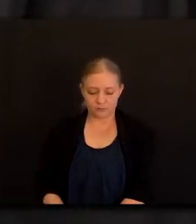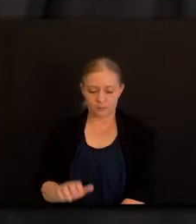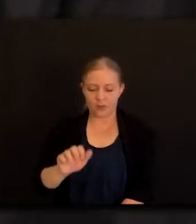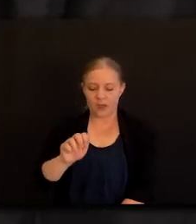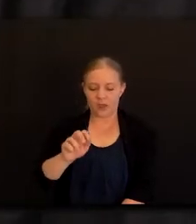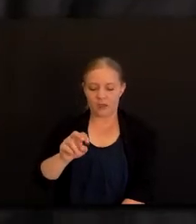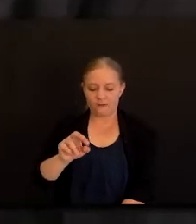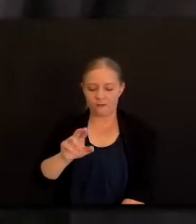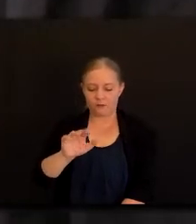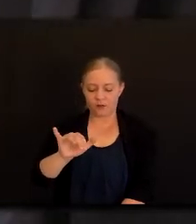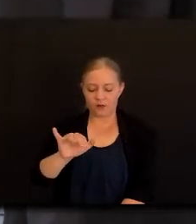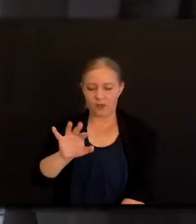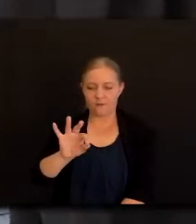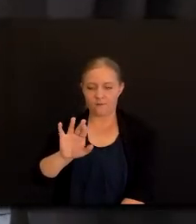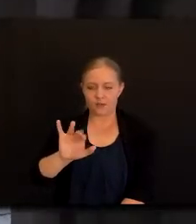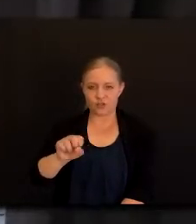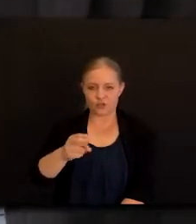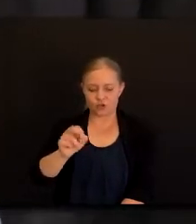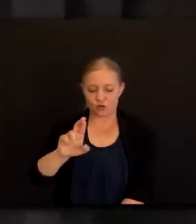Avery Nicole Fisher.